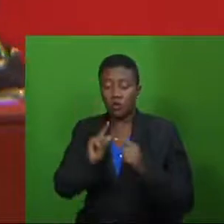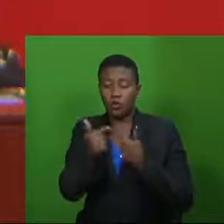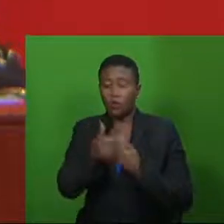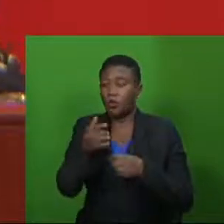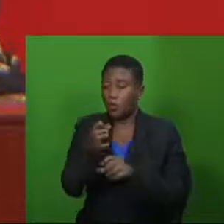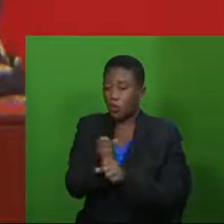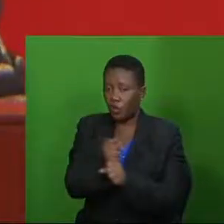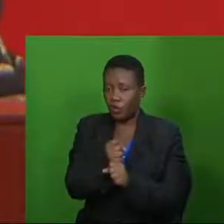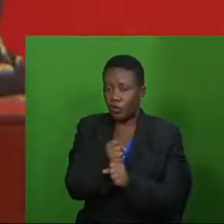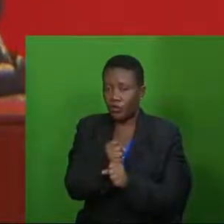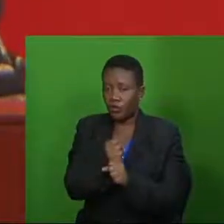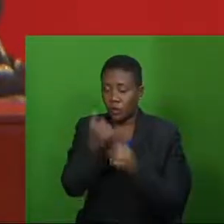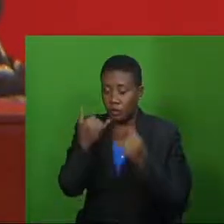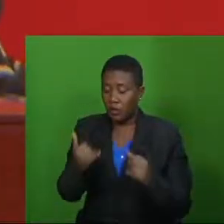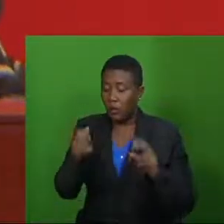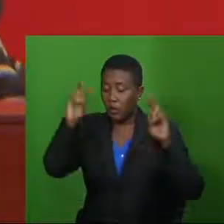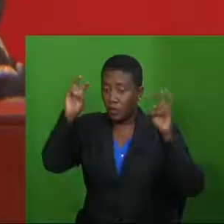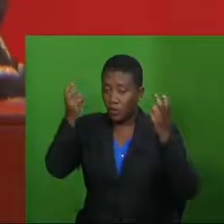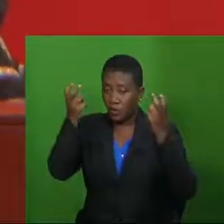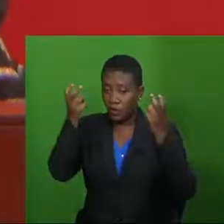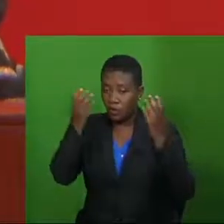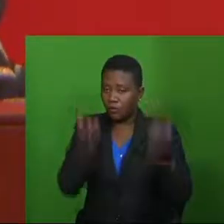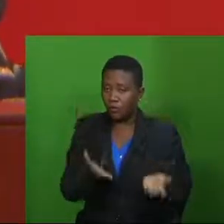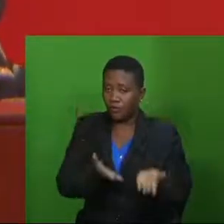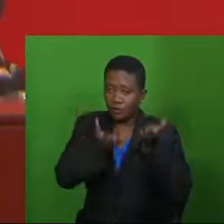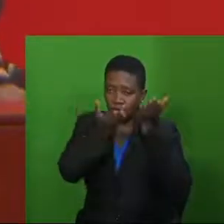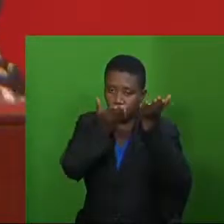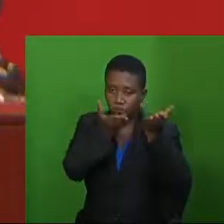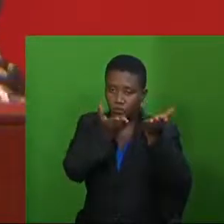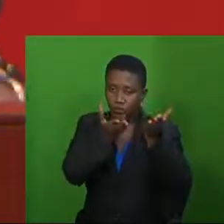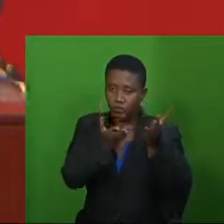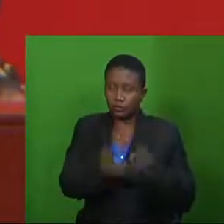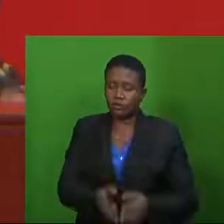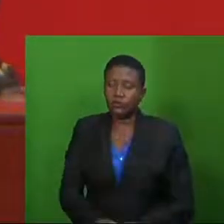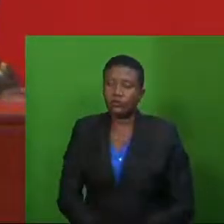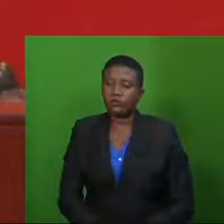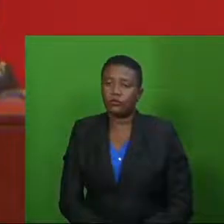it. The motion is carried.